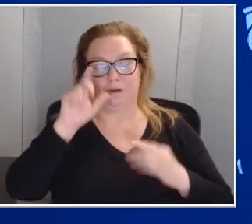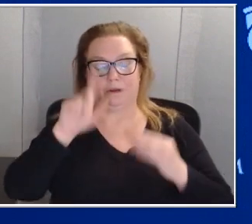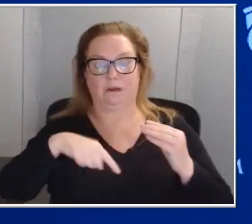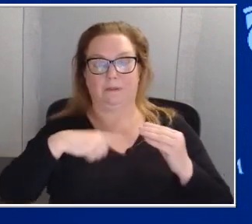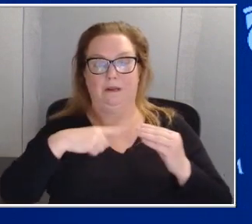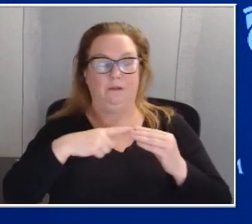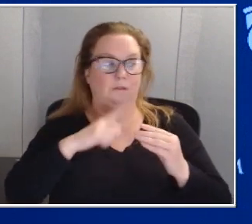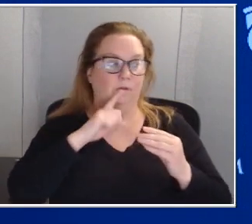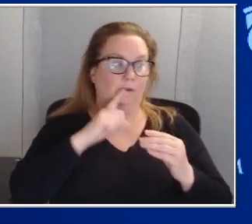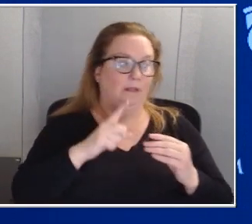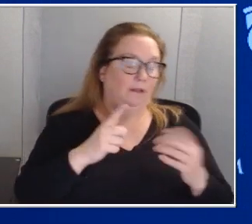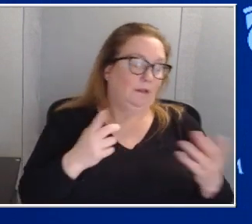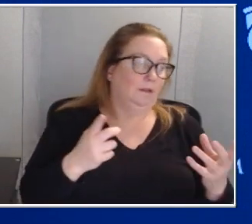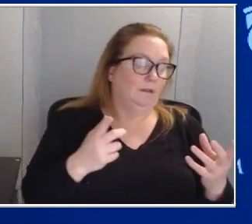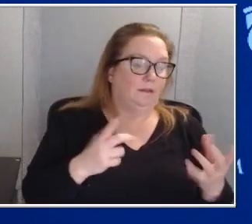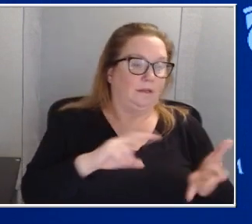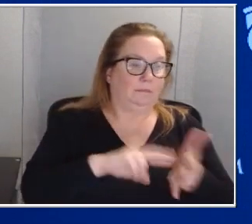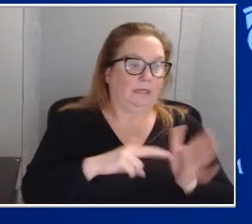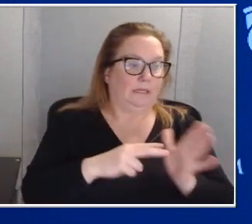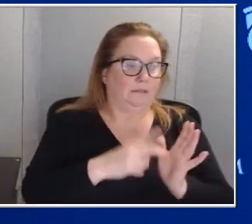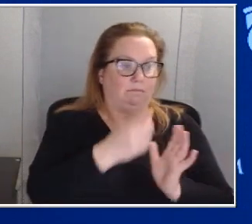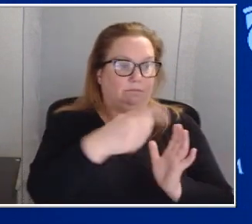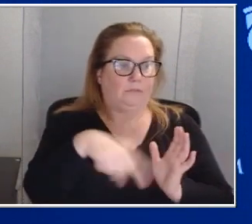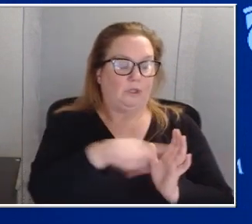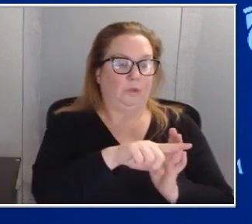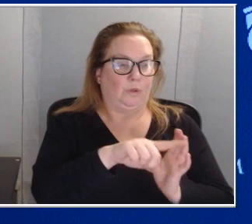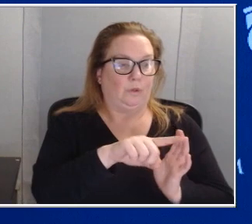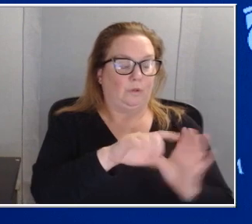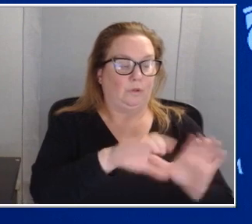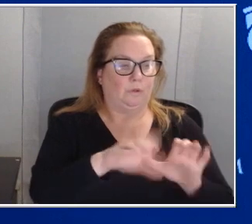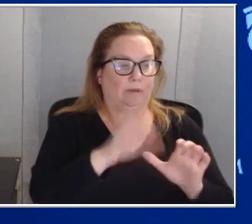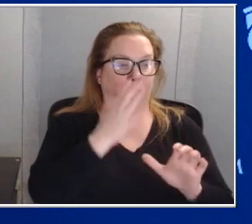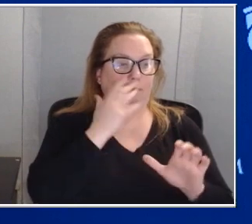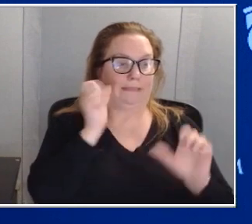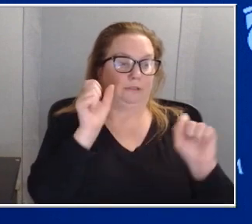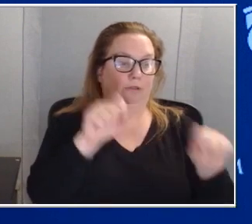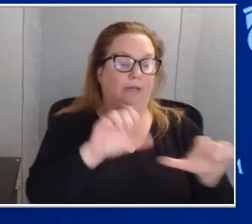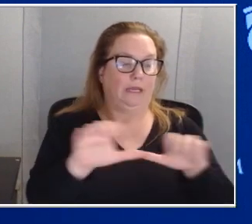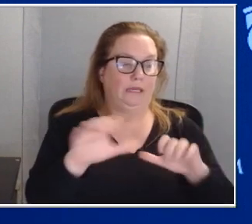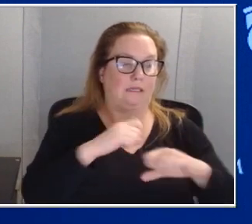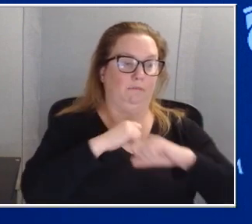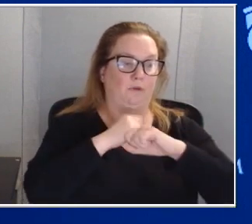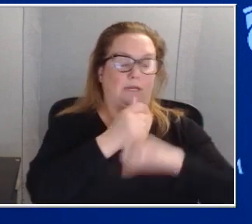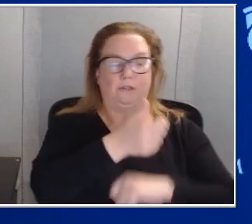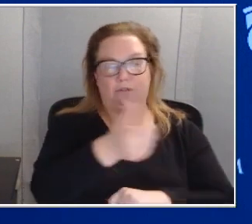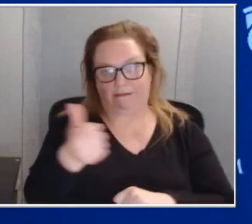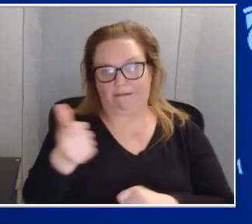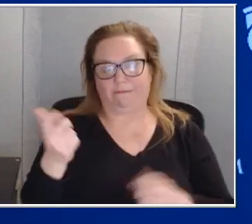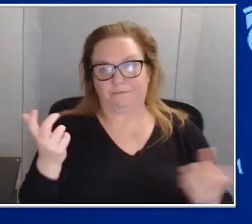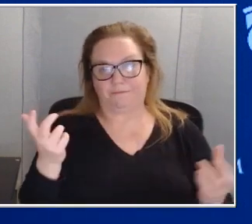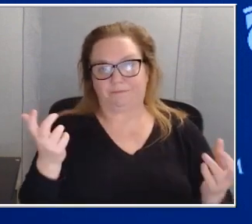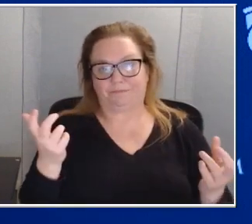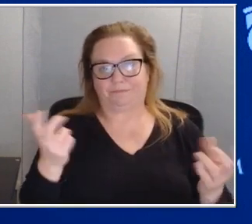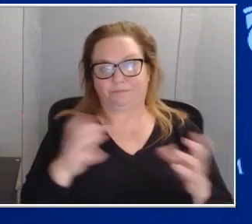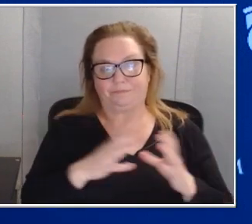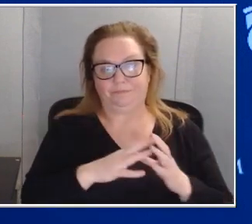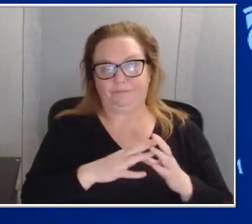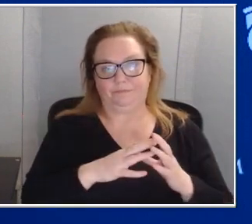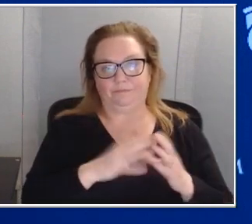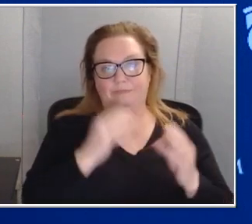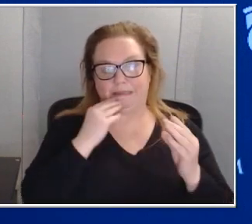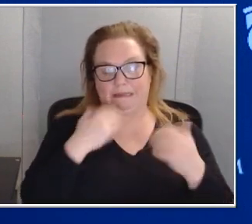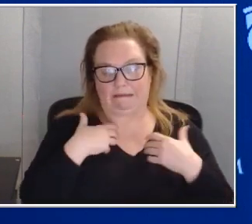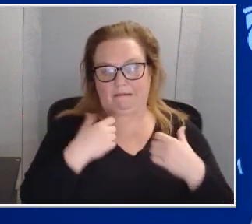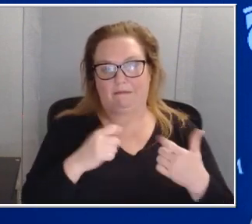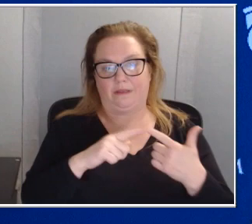really kind of boils down to you as an individual doing the best that you can do to protect yourself and your loved ones, eating well, getting